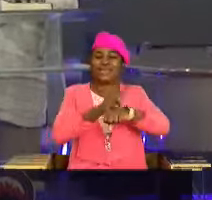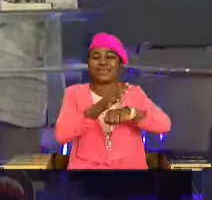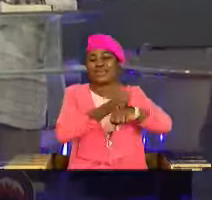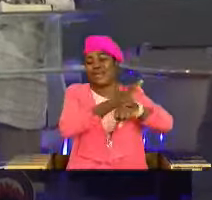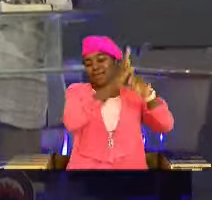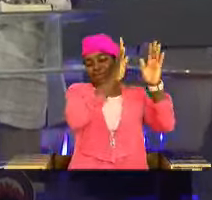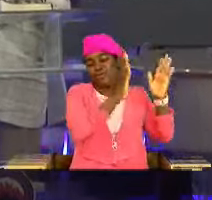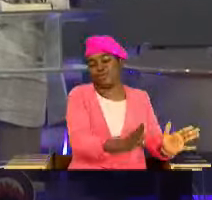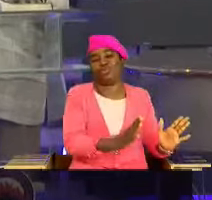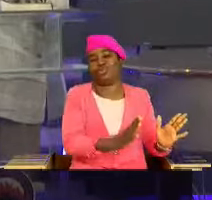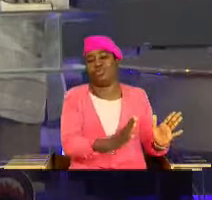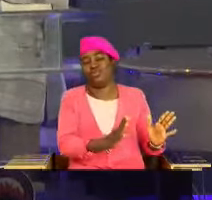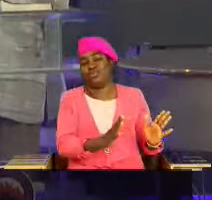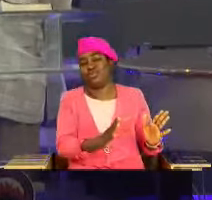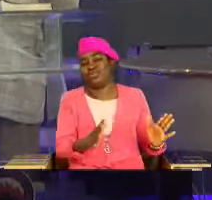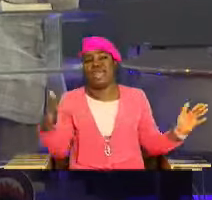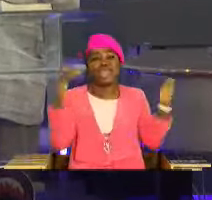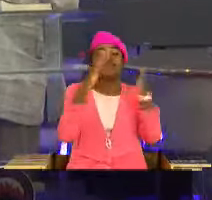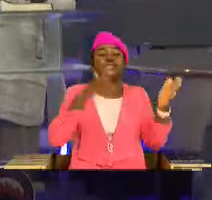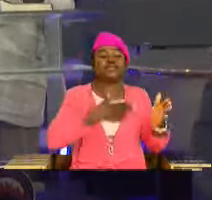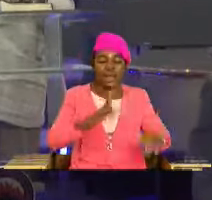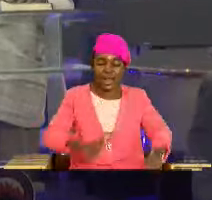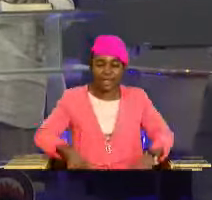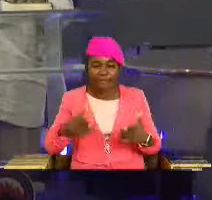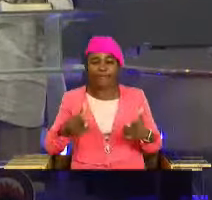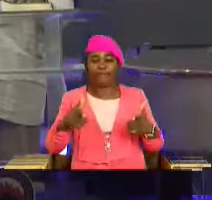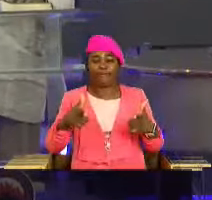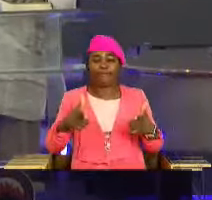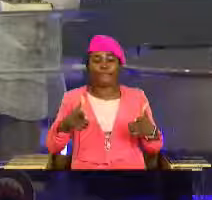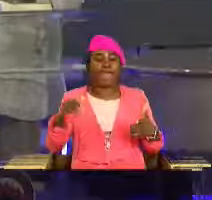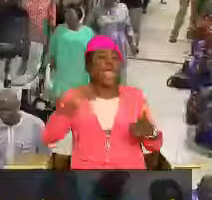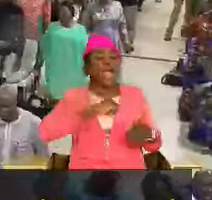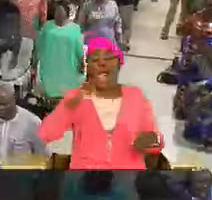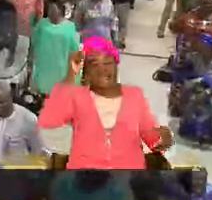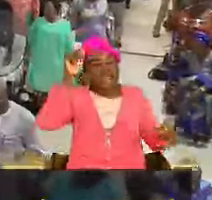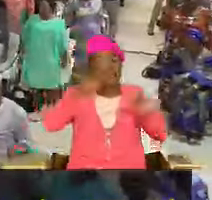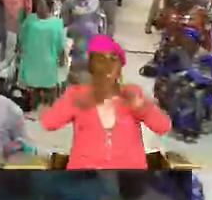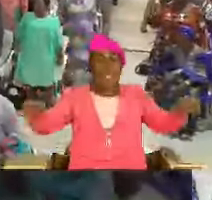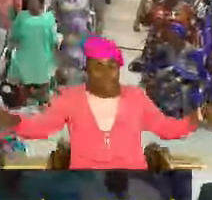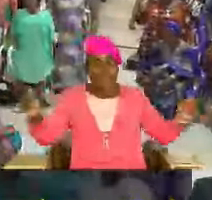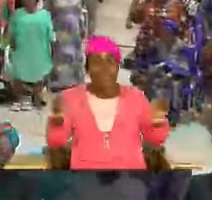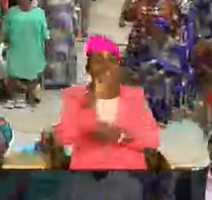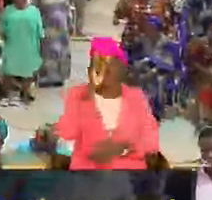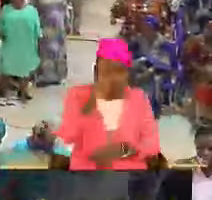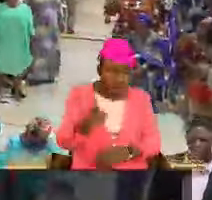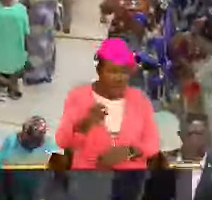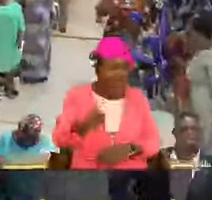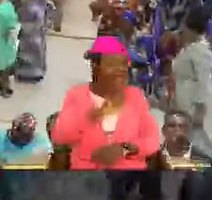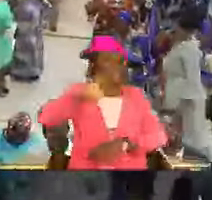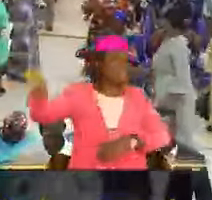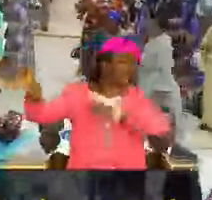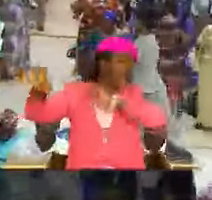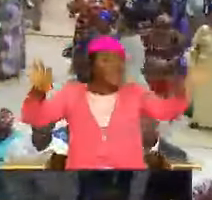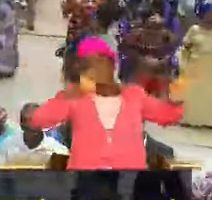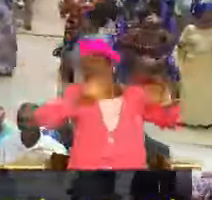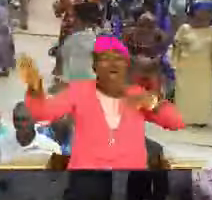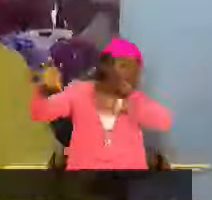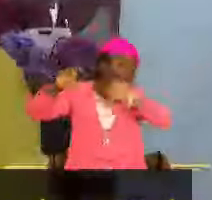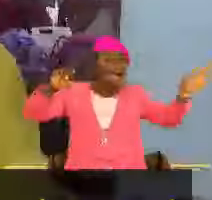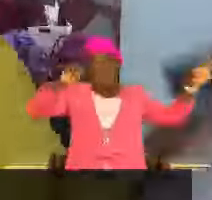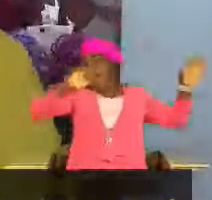counsel against my life I disagree with you scatter by